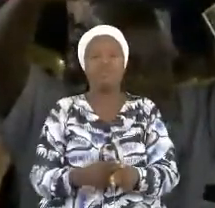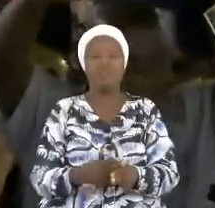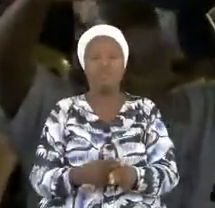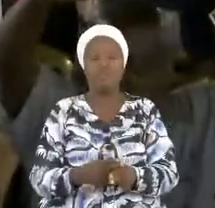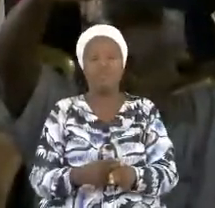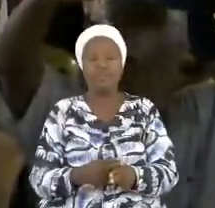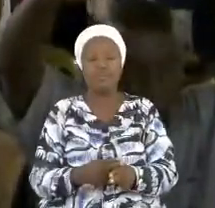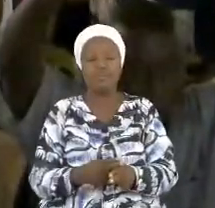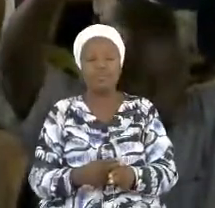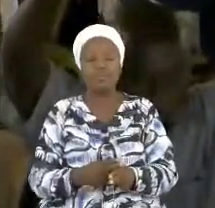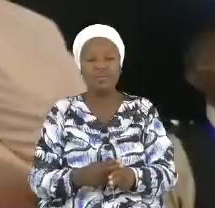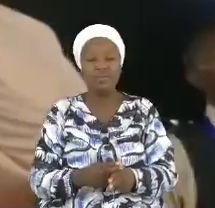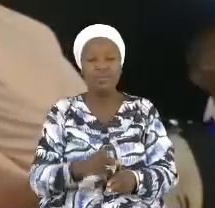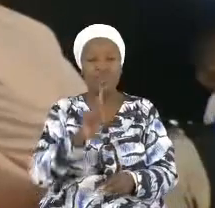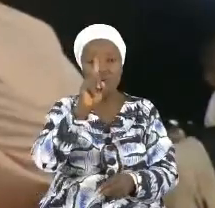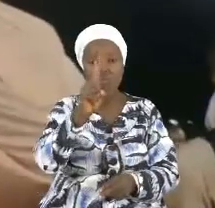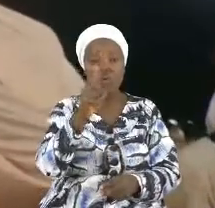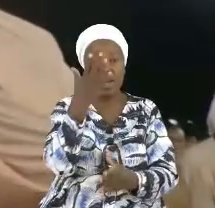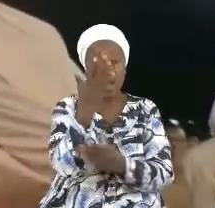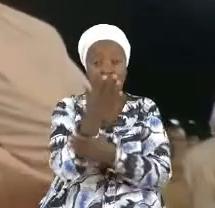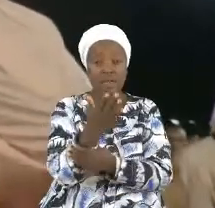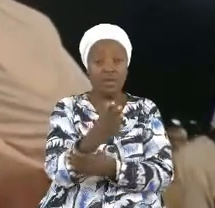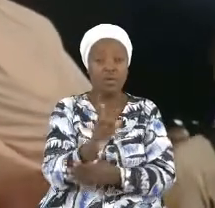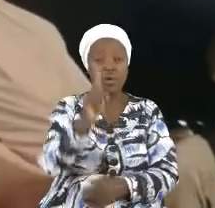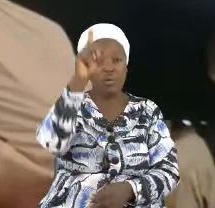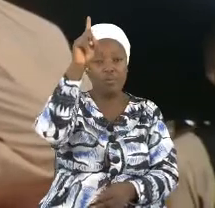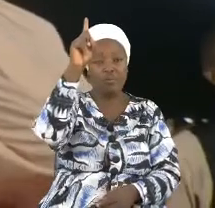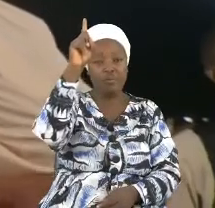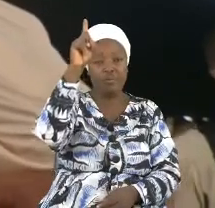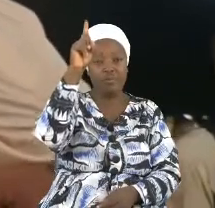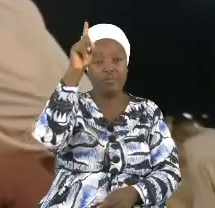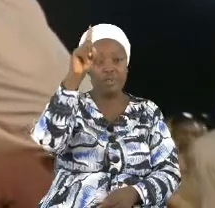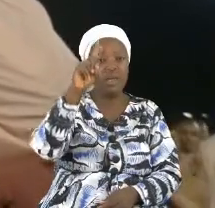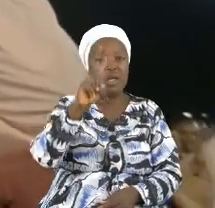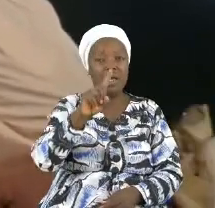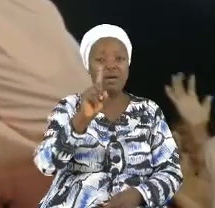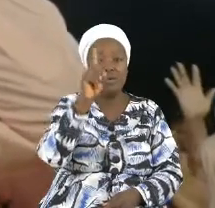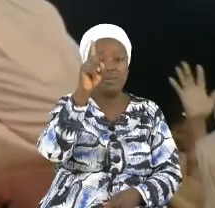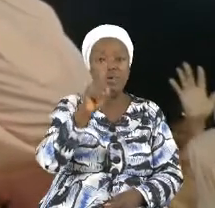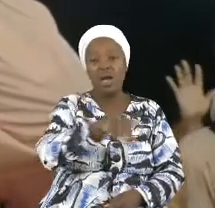One hand up. The other hand, you lay